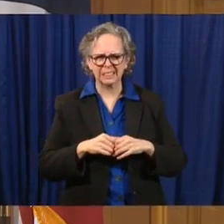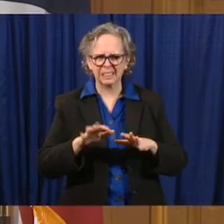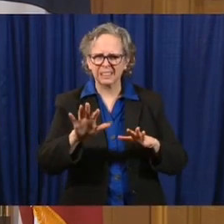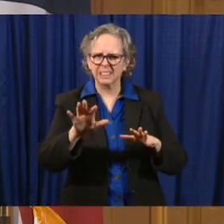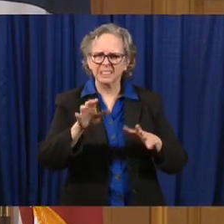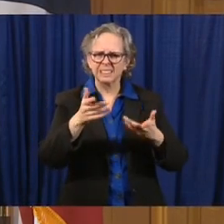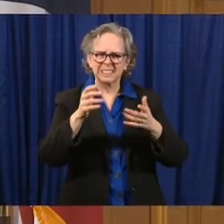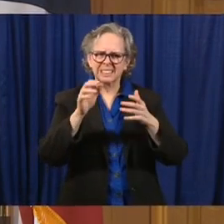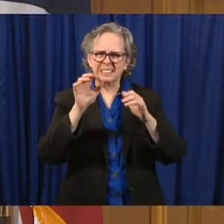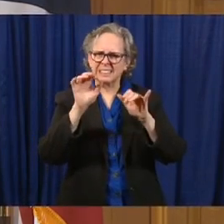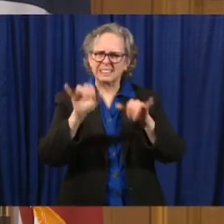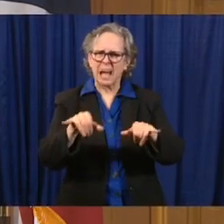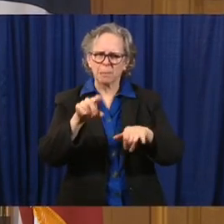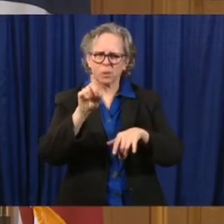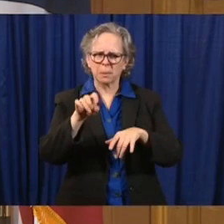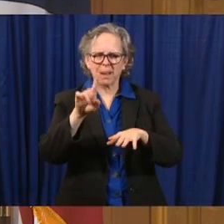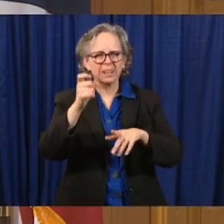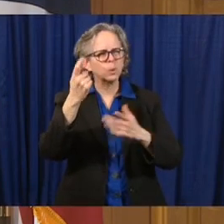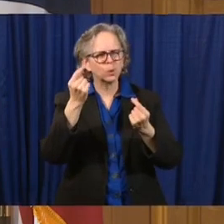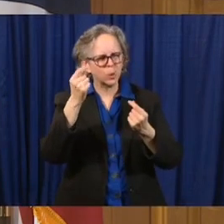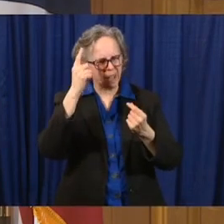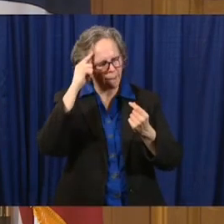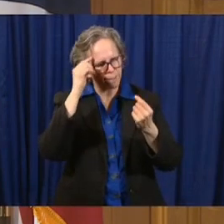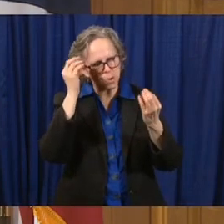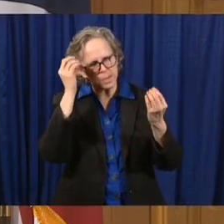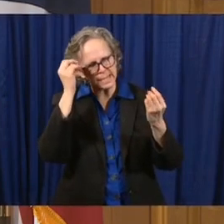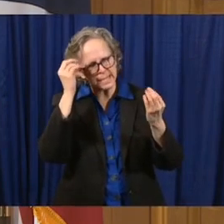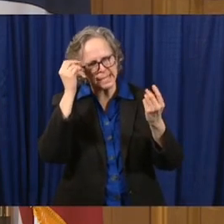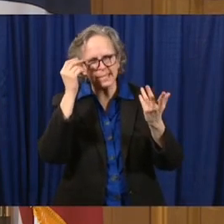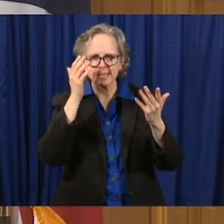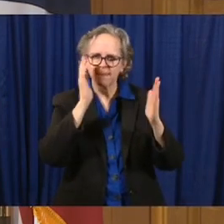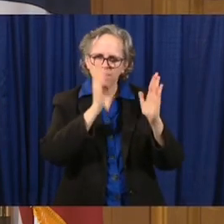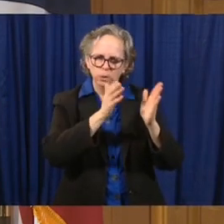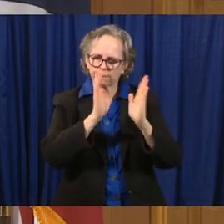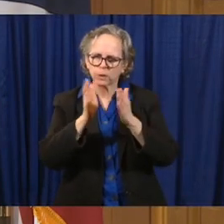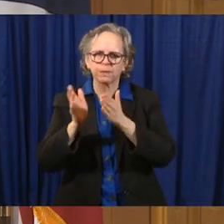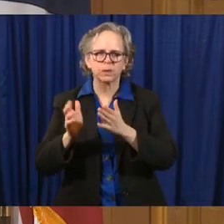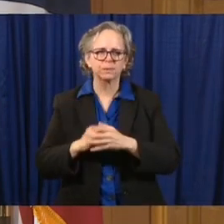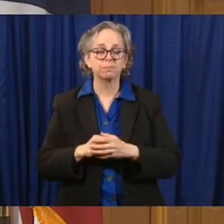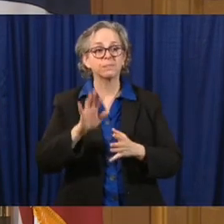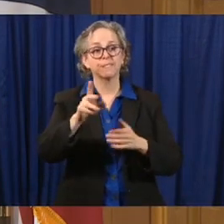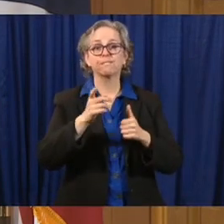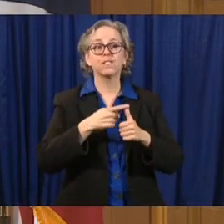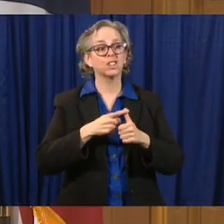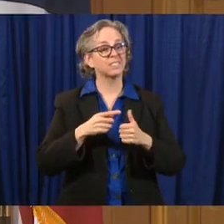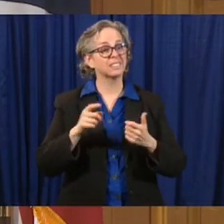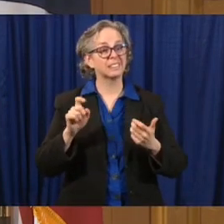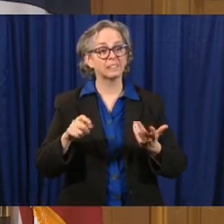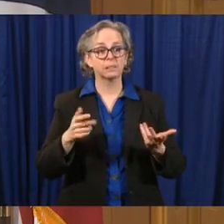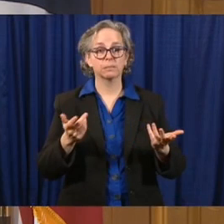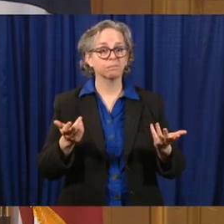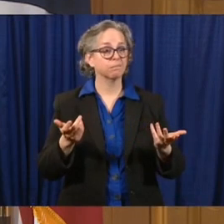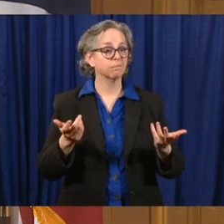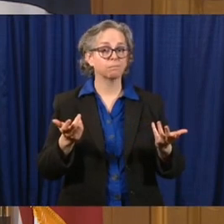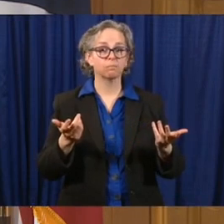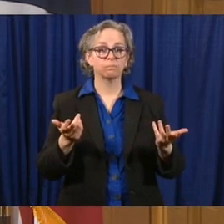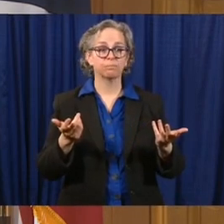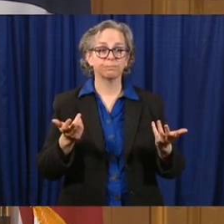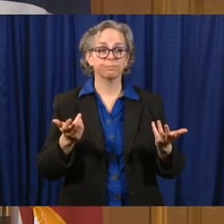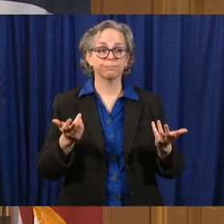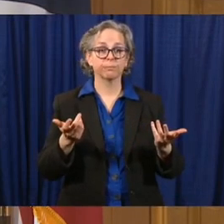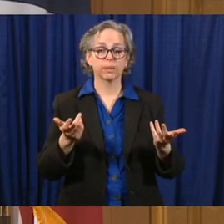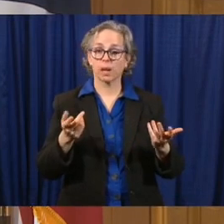a crisis like this causes us to look at things harder. And so the question that, you know,